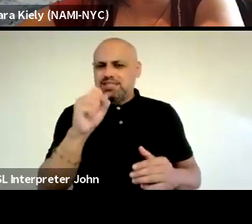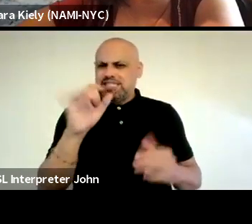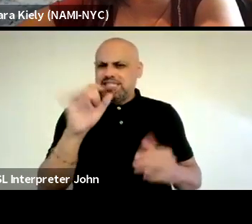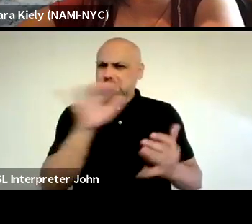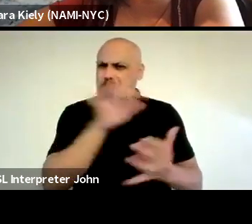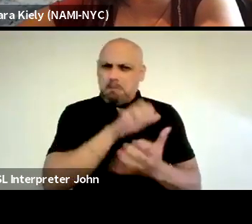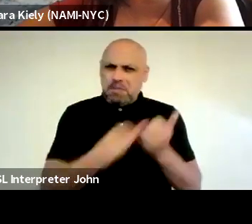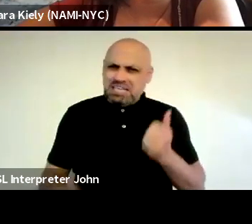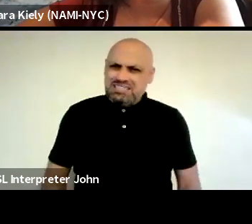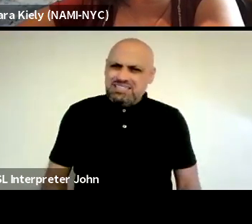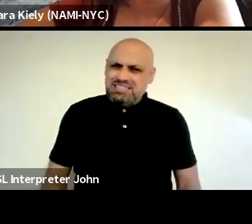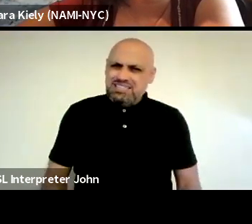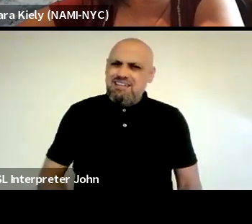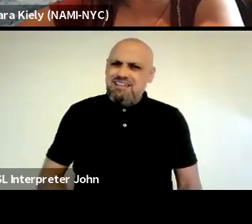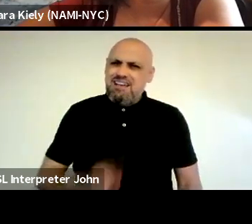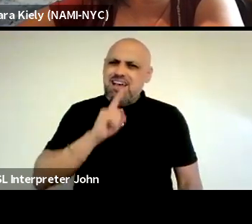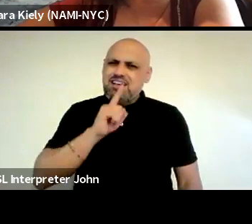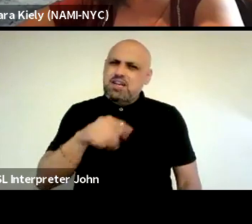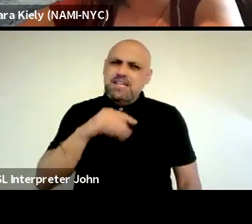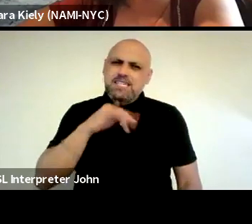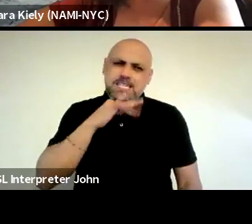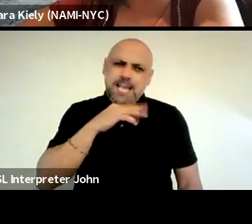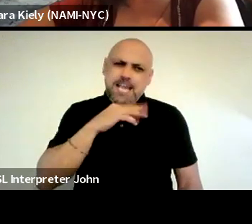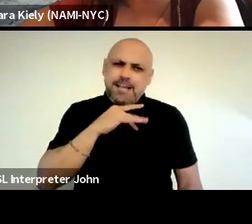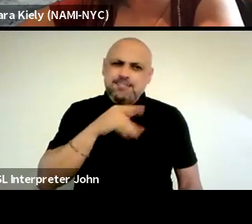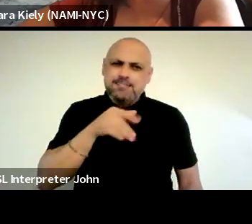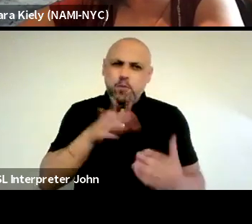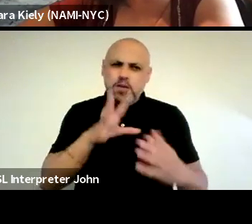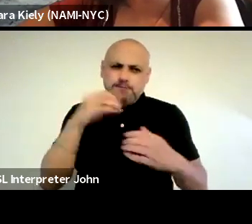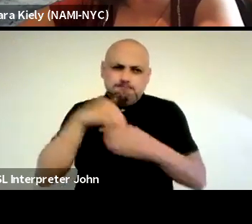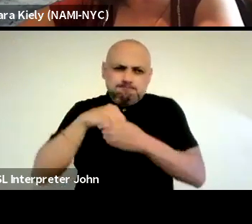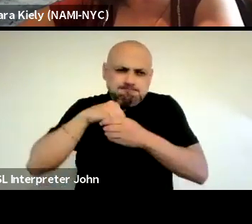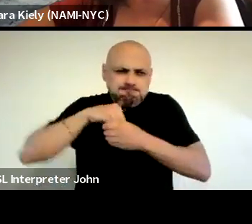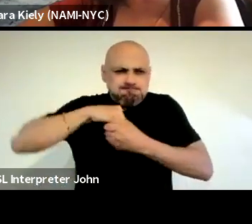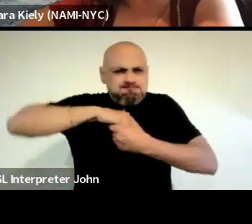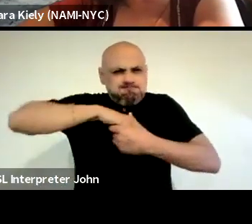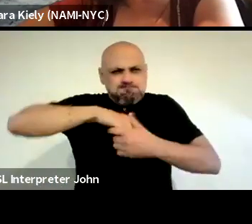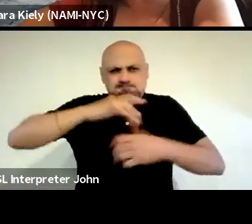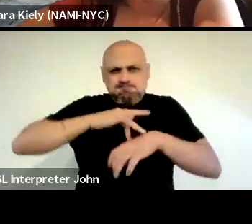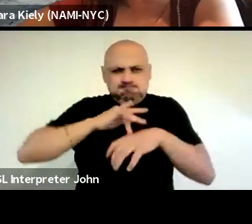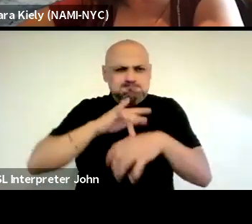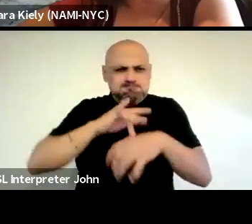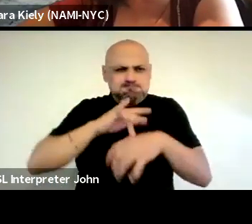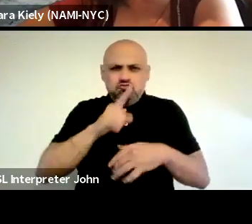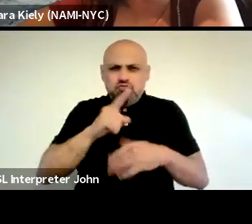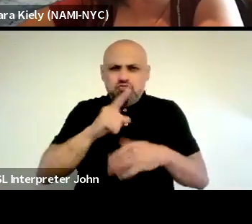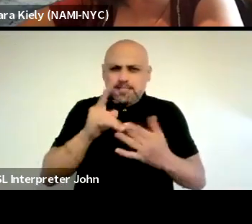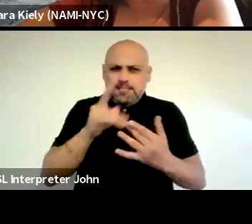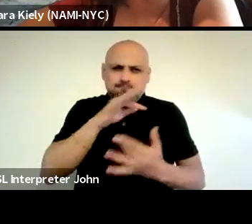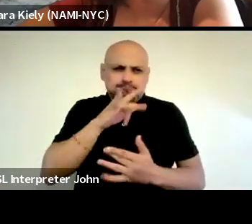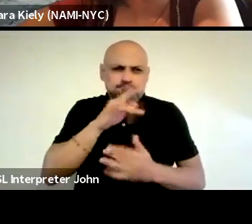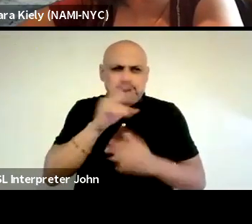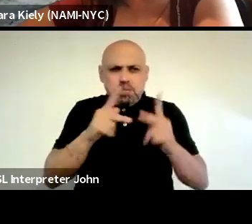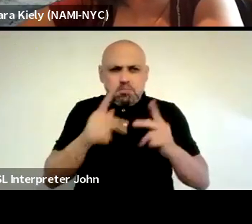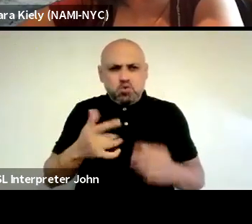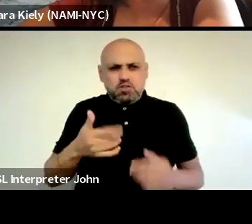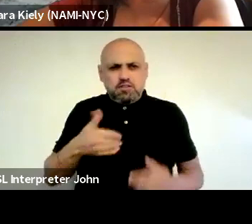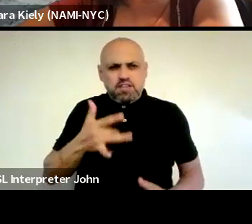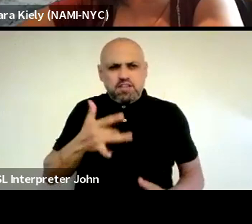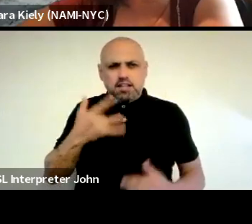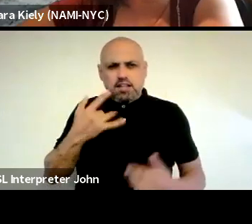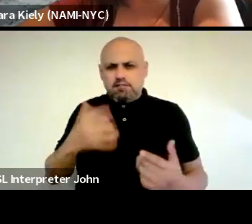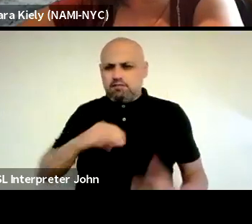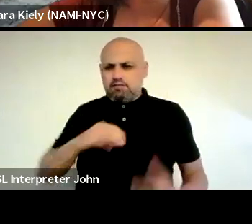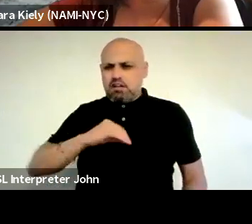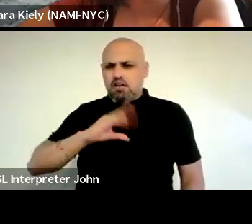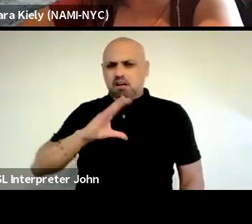this really nasty way of getting in there and really mucking with people's sense of confidence